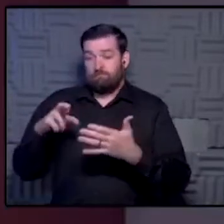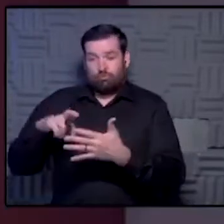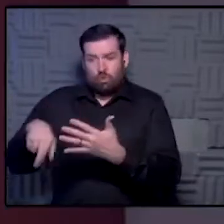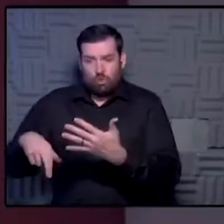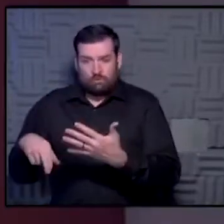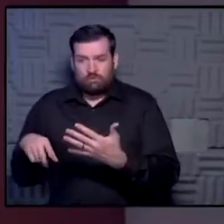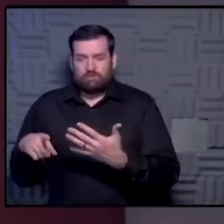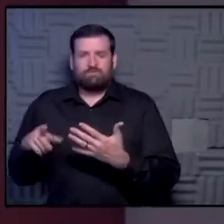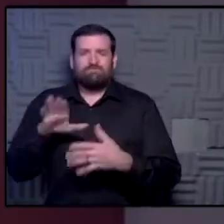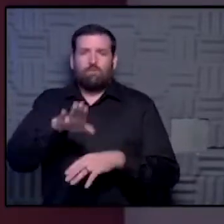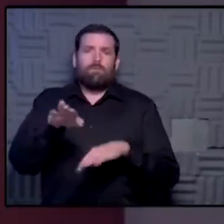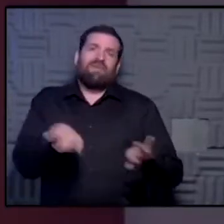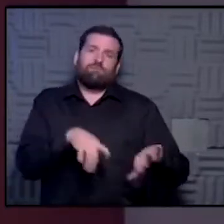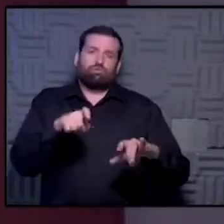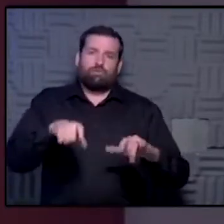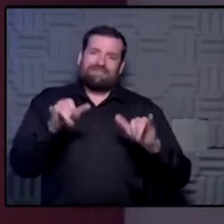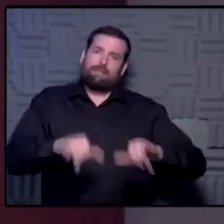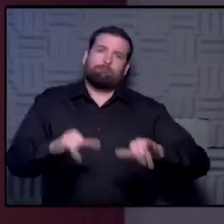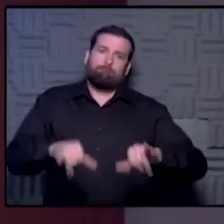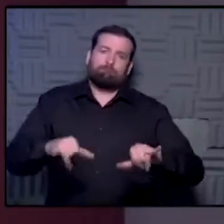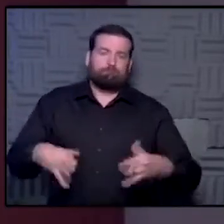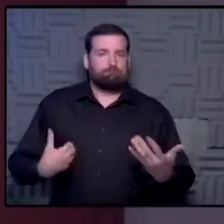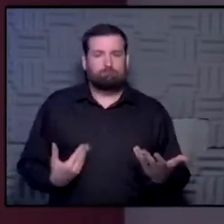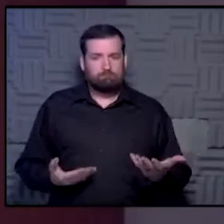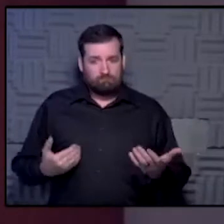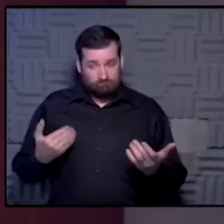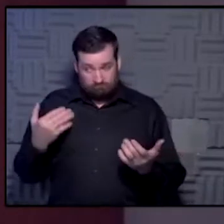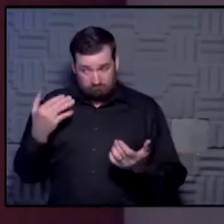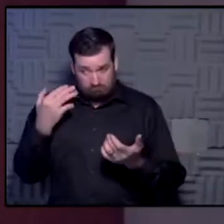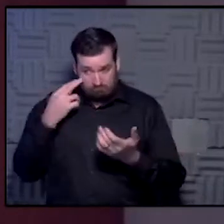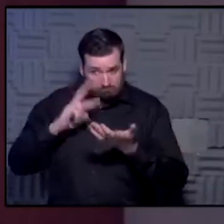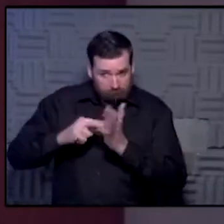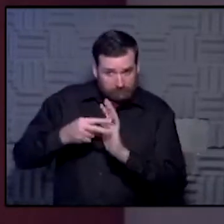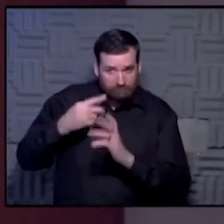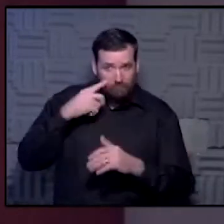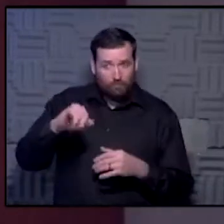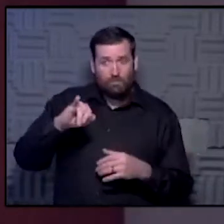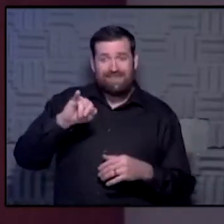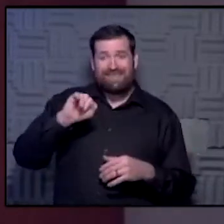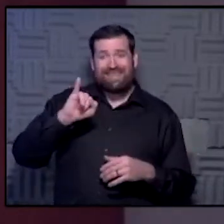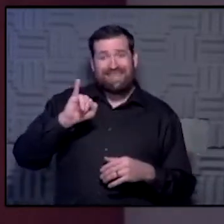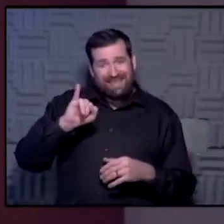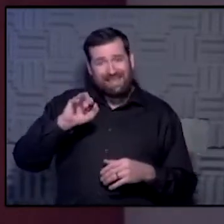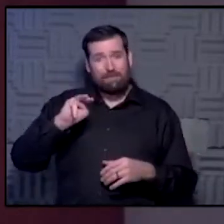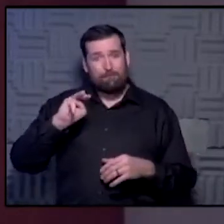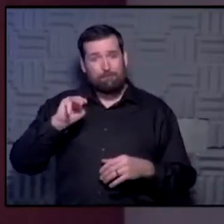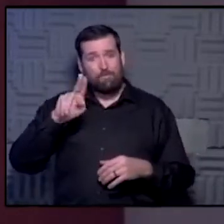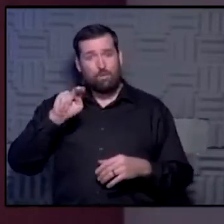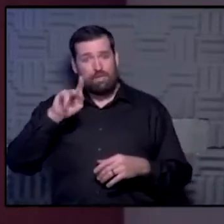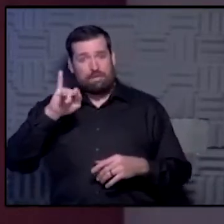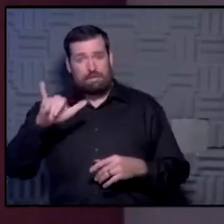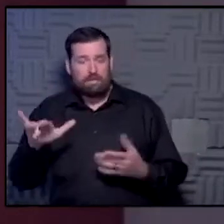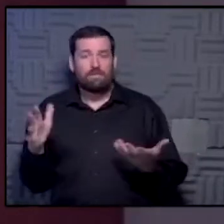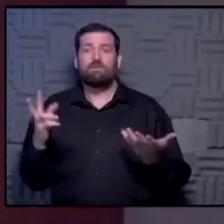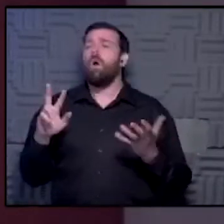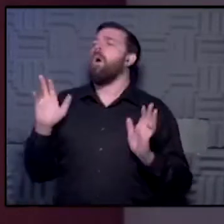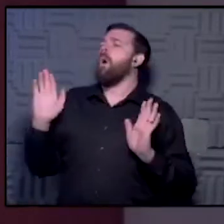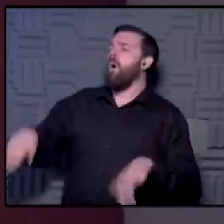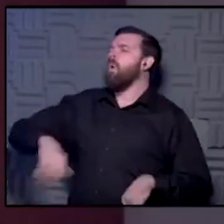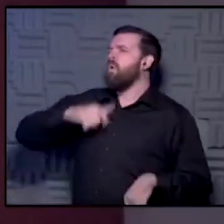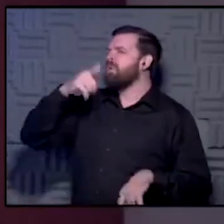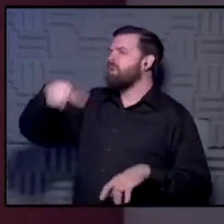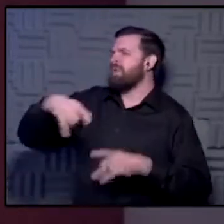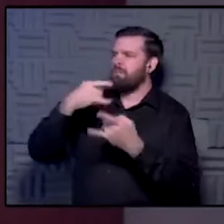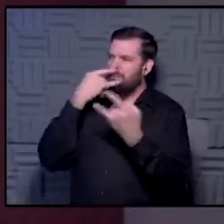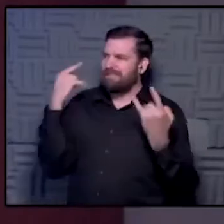it shouldn't change your behaviors. Correct. We don't really know what it means in regards to immunity long term, and so it doesn't get you, oh, I don't have to wear a mask